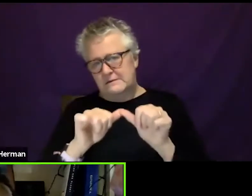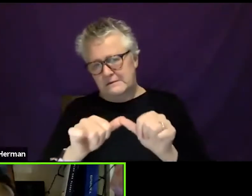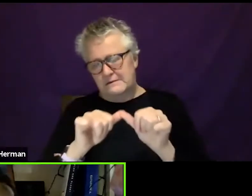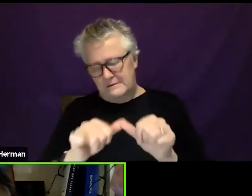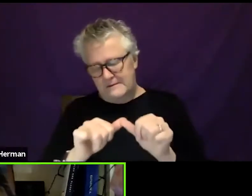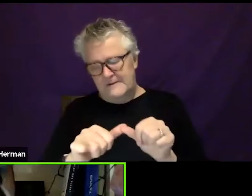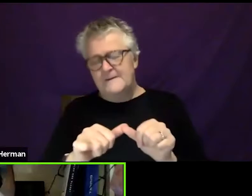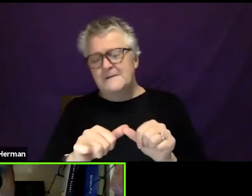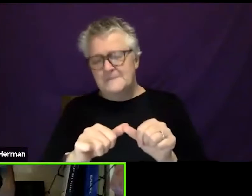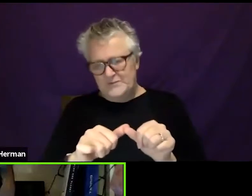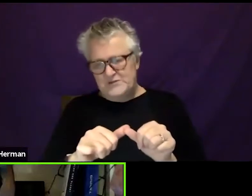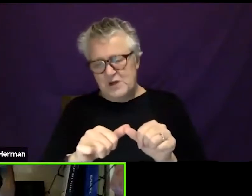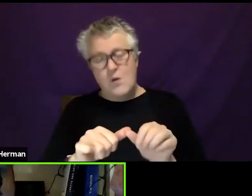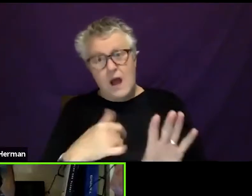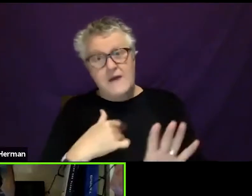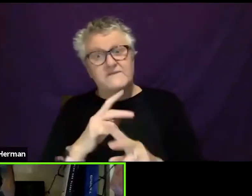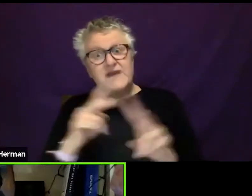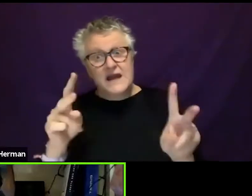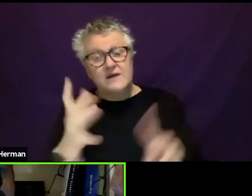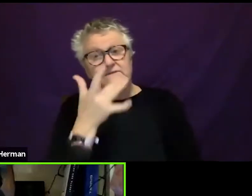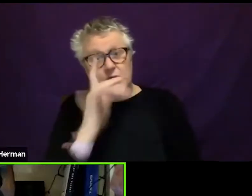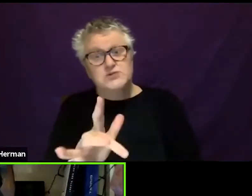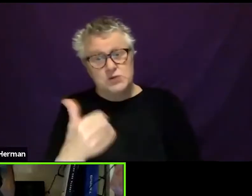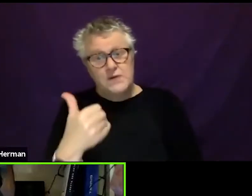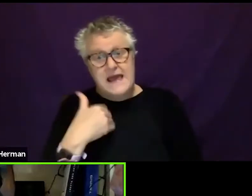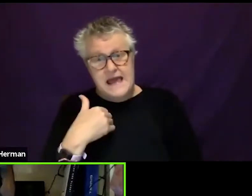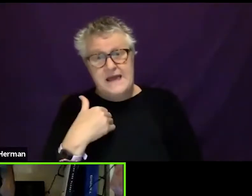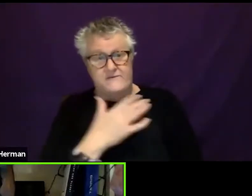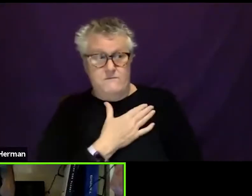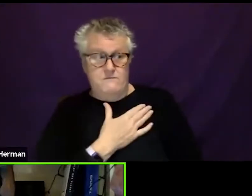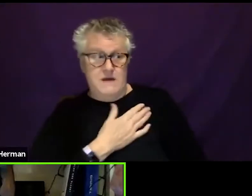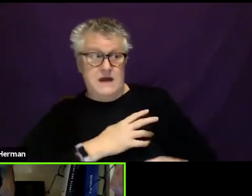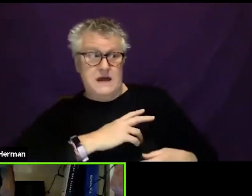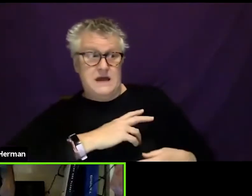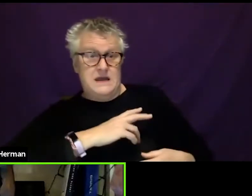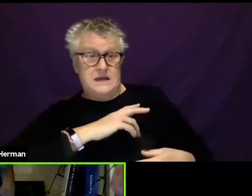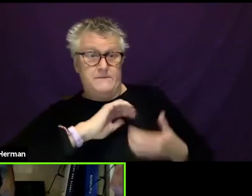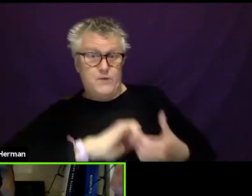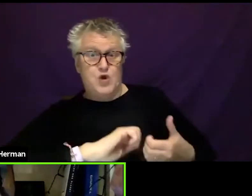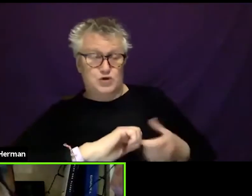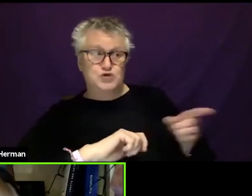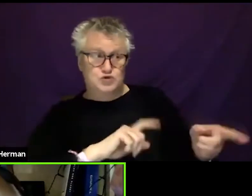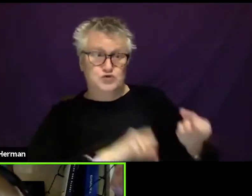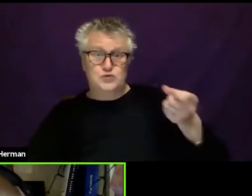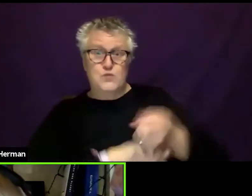support me. And I'm very lucky to do that, because I realized